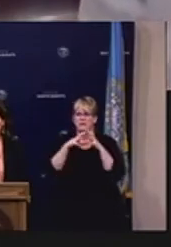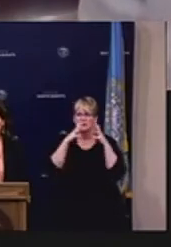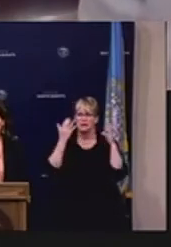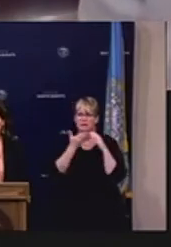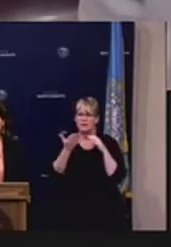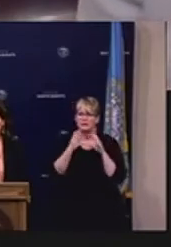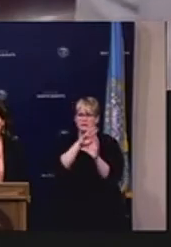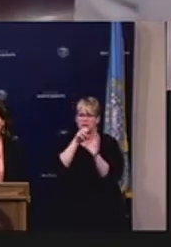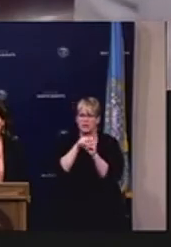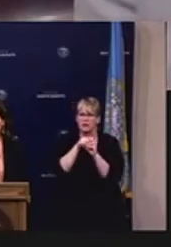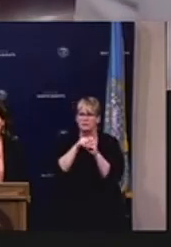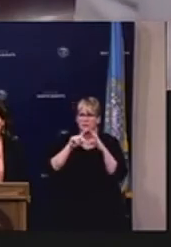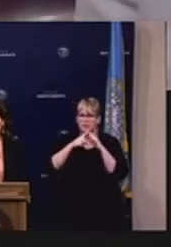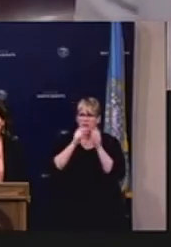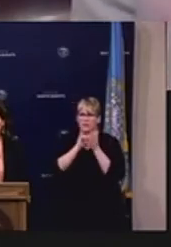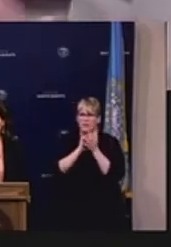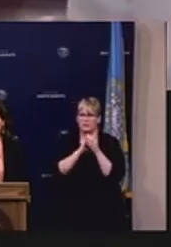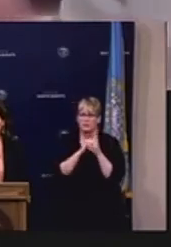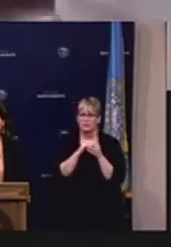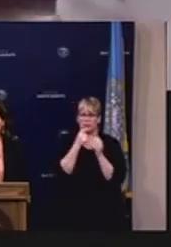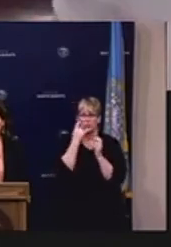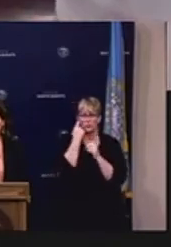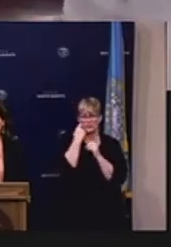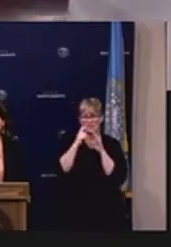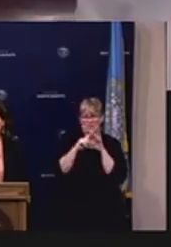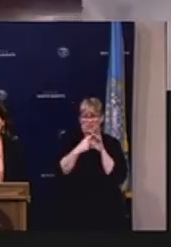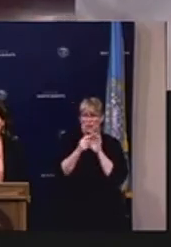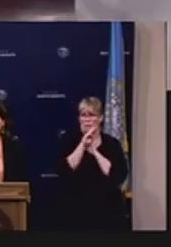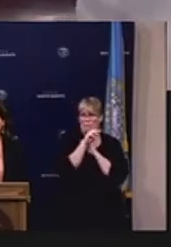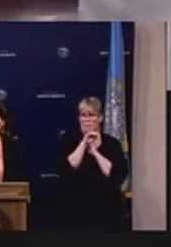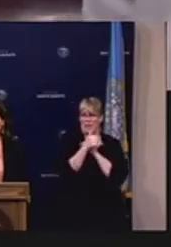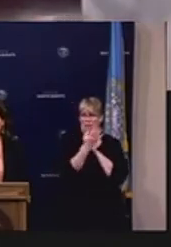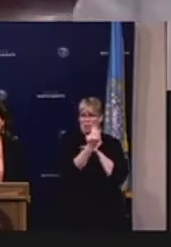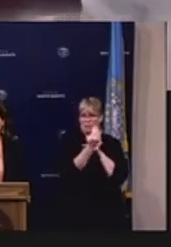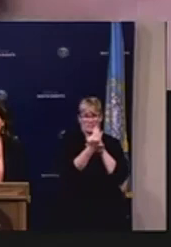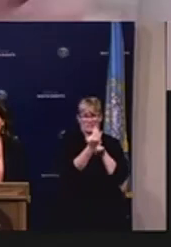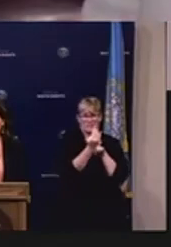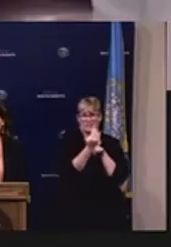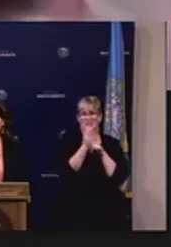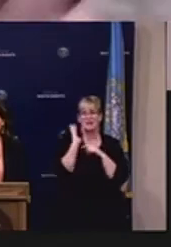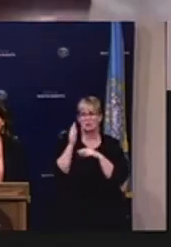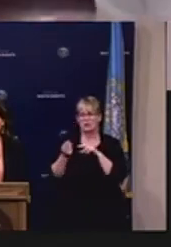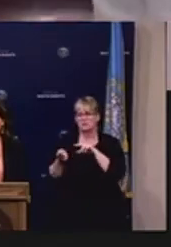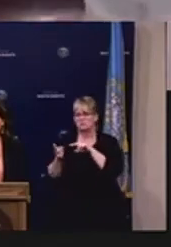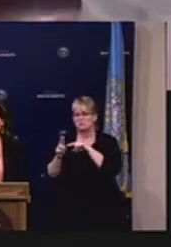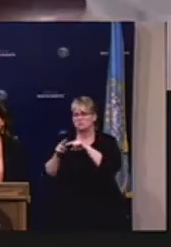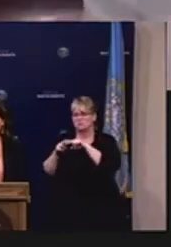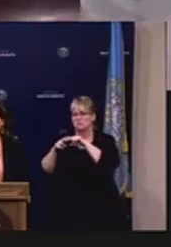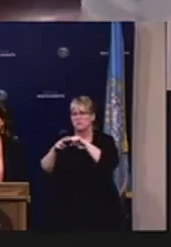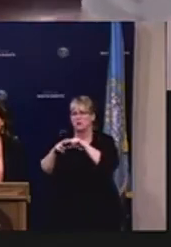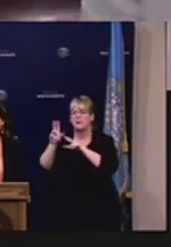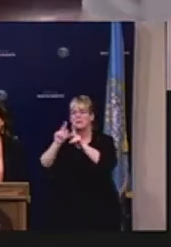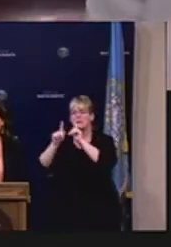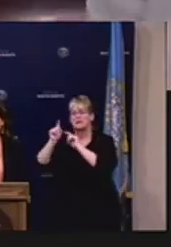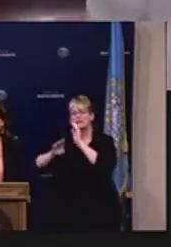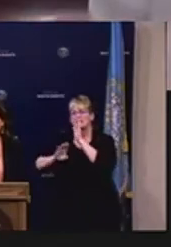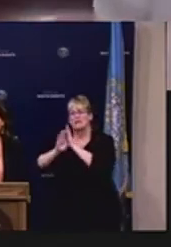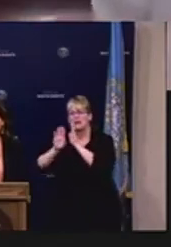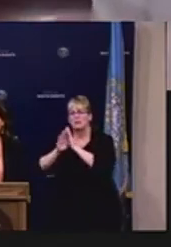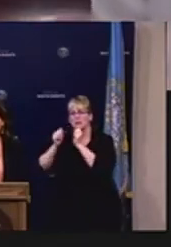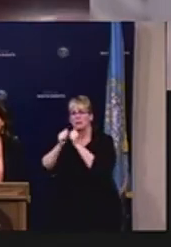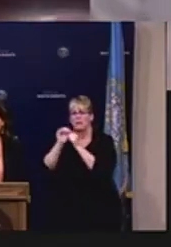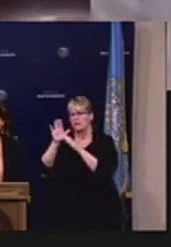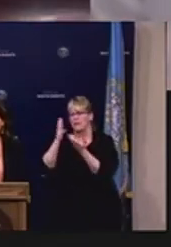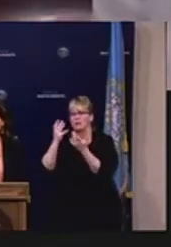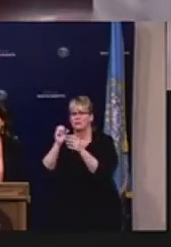running, so having it just started on May 14th, it will increase. People need to kind of develop it into their workflows as